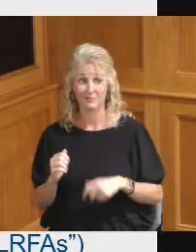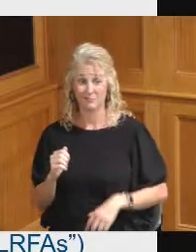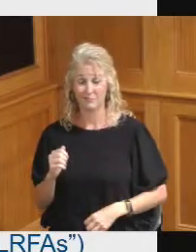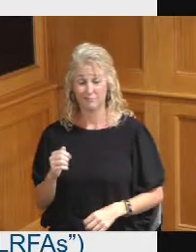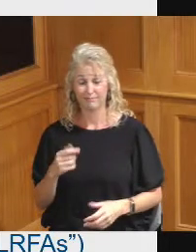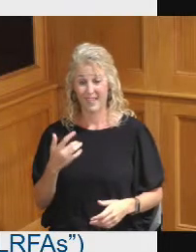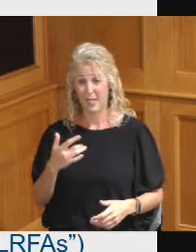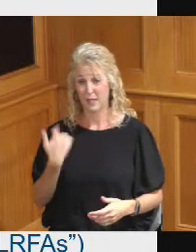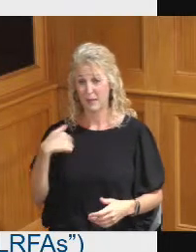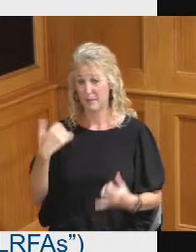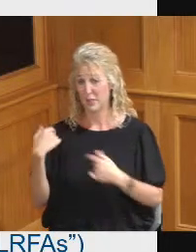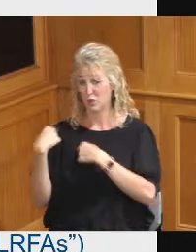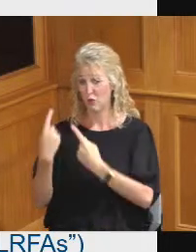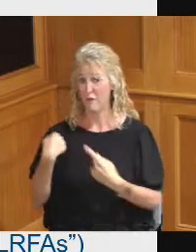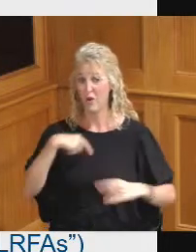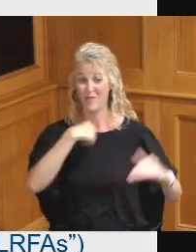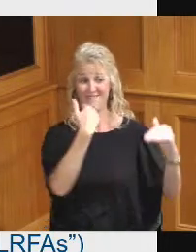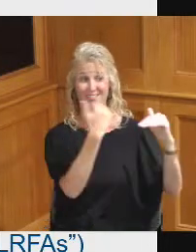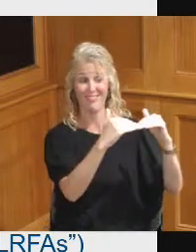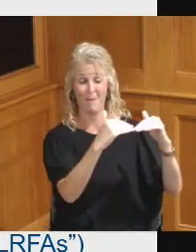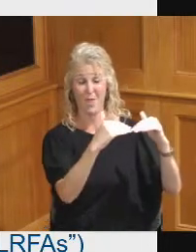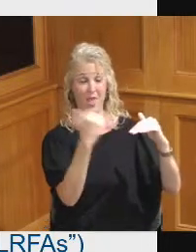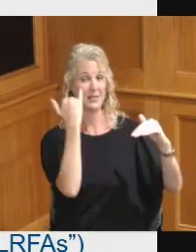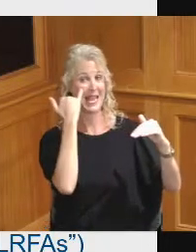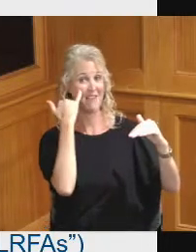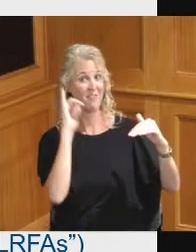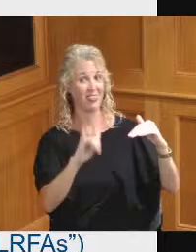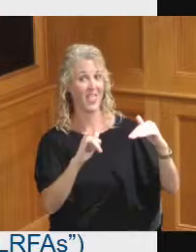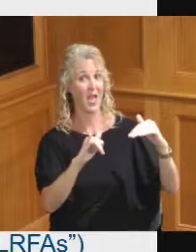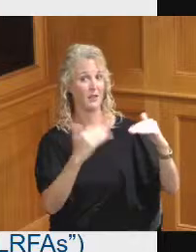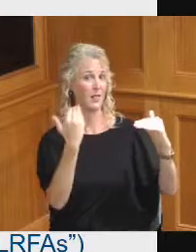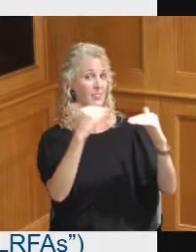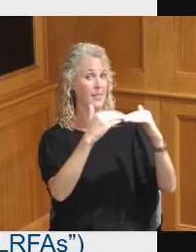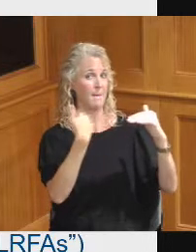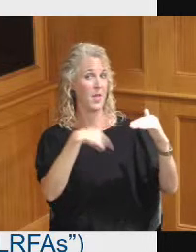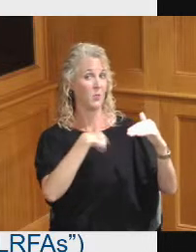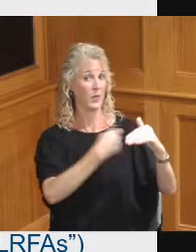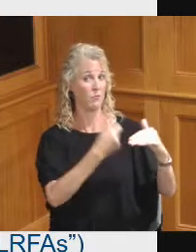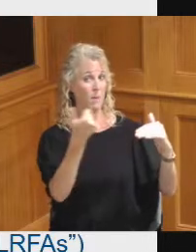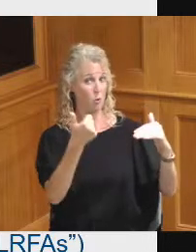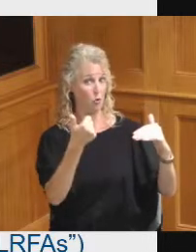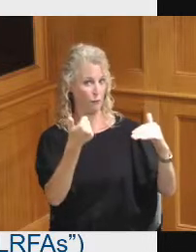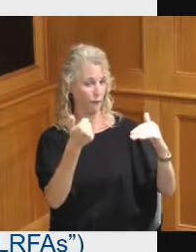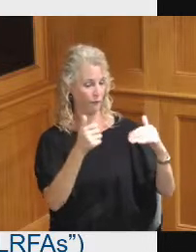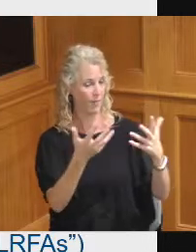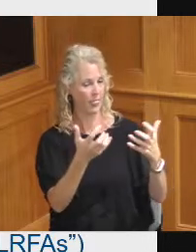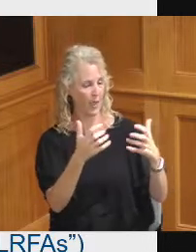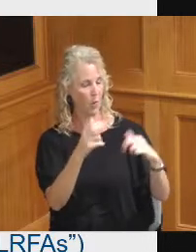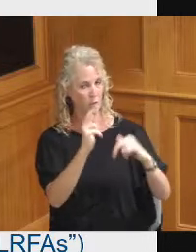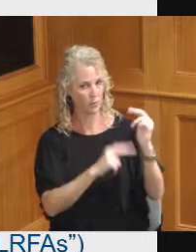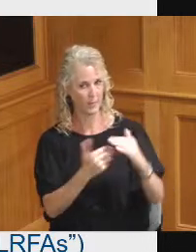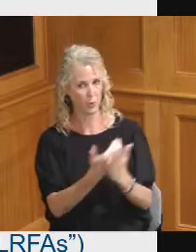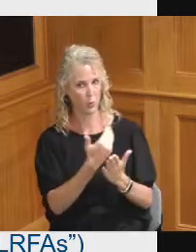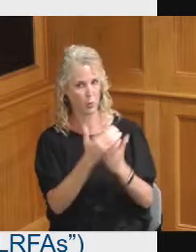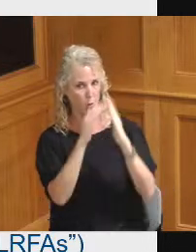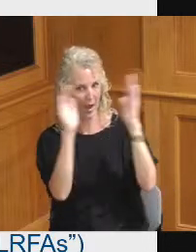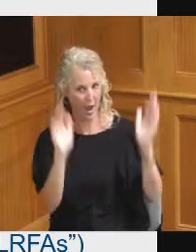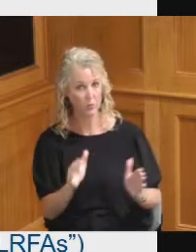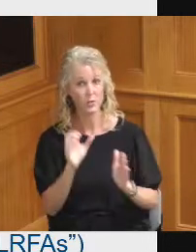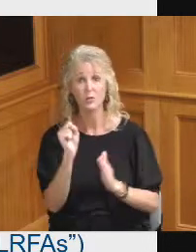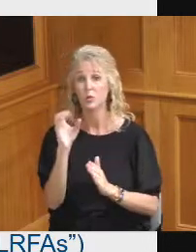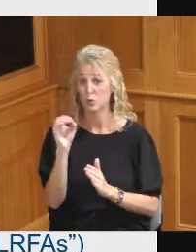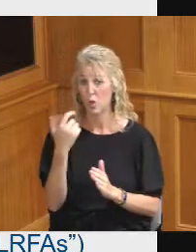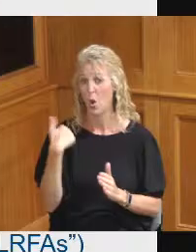them to help on the private side to remove some of these illicit connections. So we've been talking with,